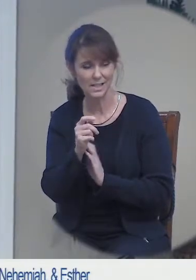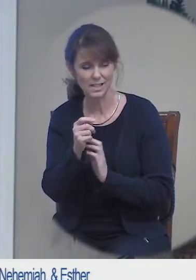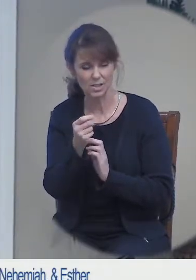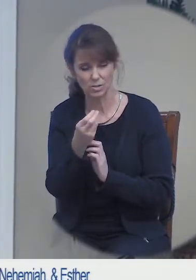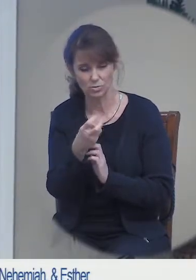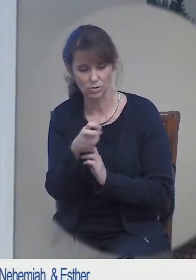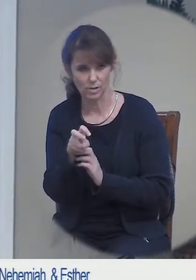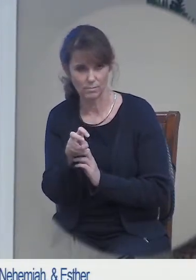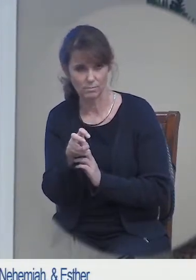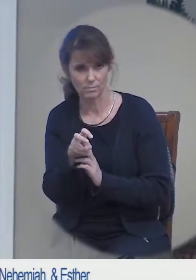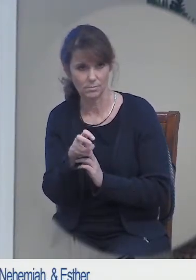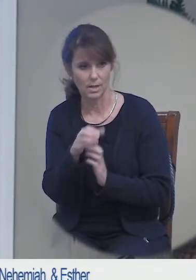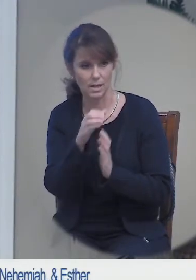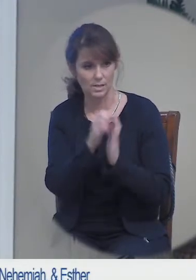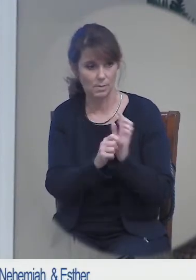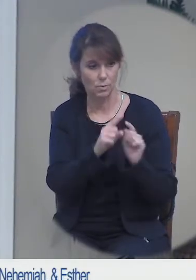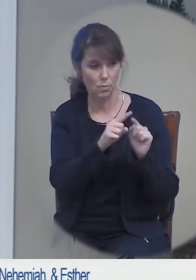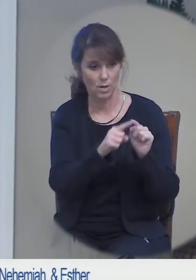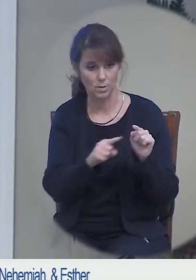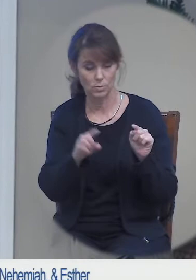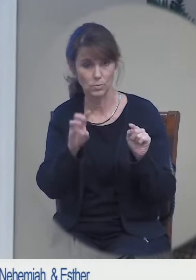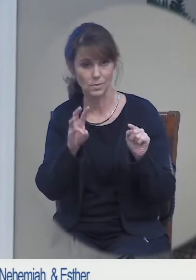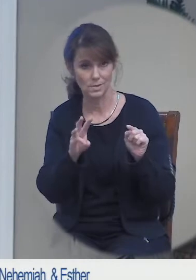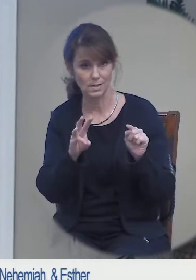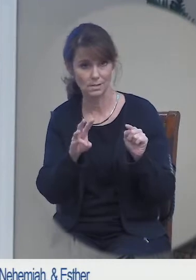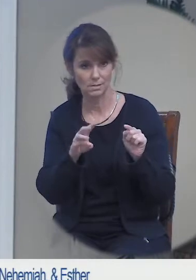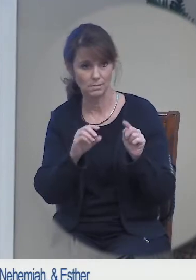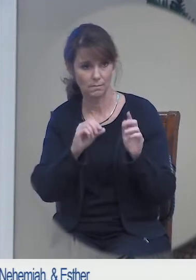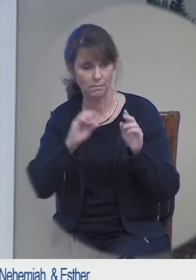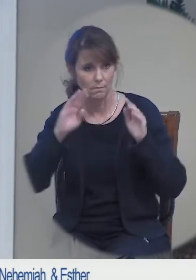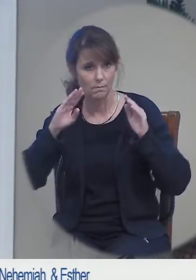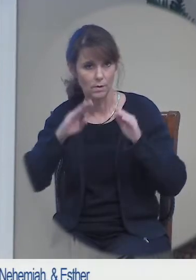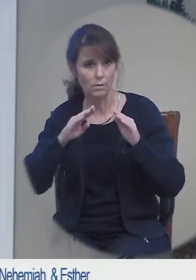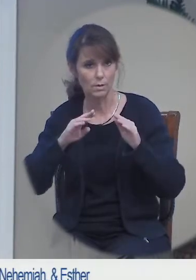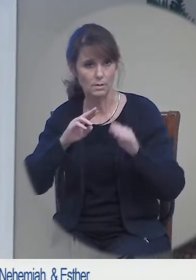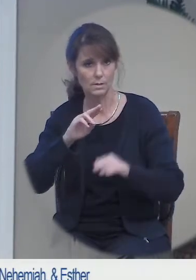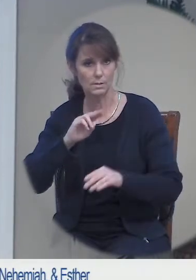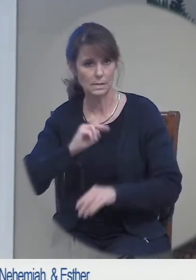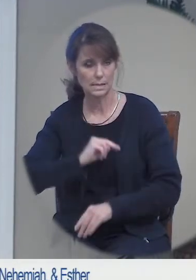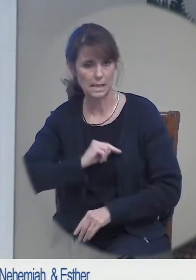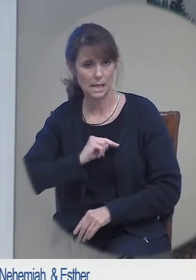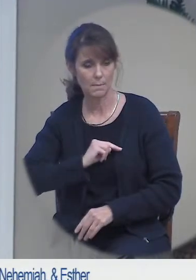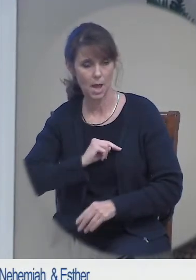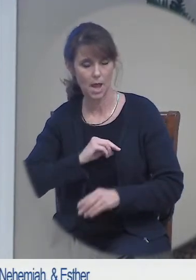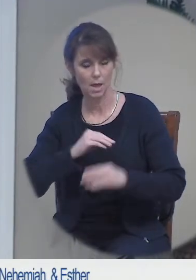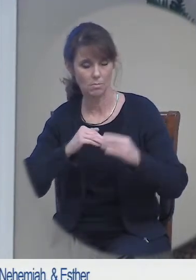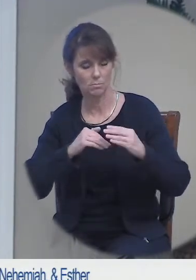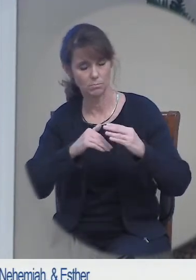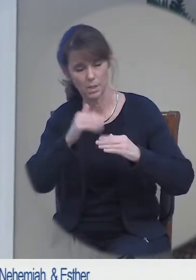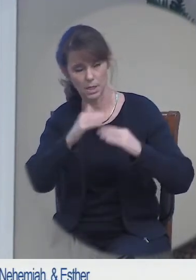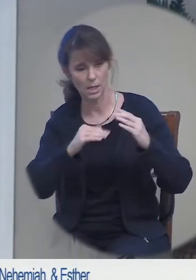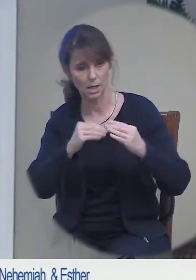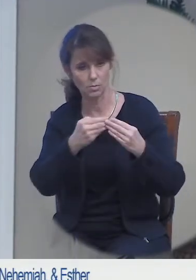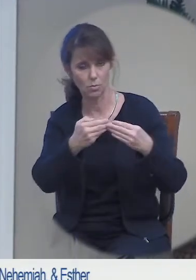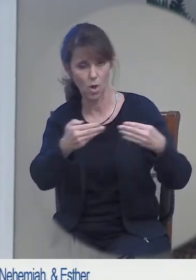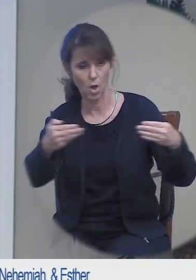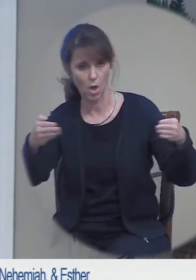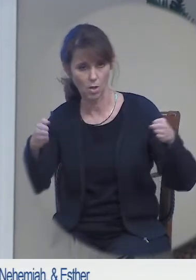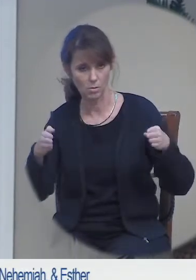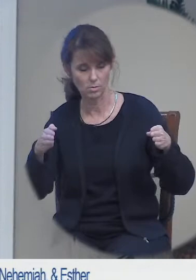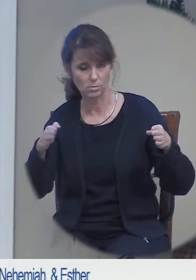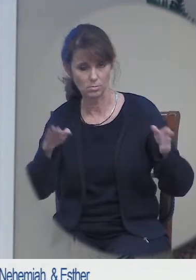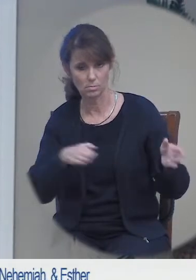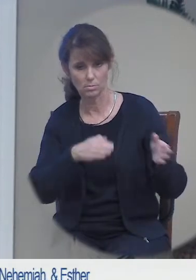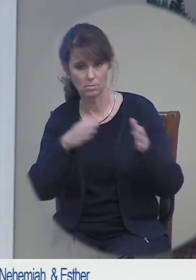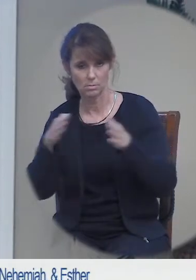6 chapters are really about Nehemiah rebuilding the wall. The rest of Nehemiah is about Ezra rebuilding the people of God and their